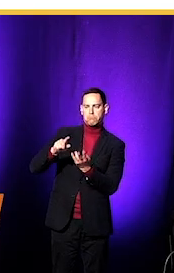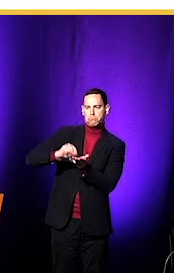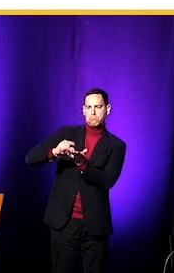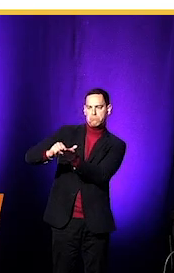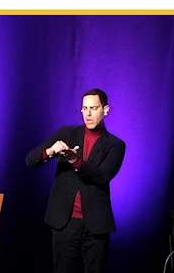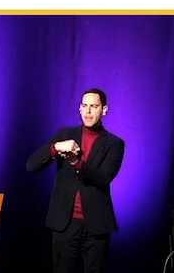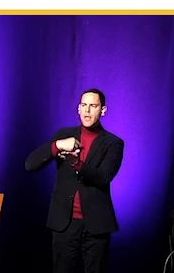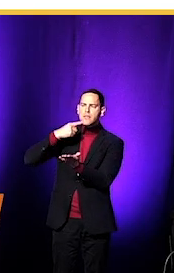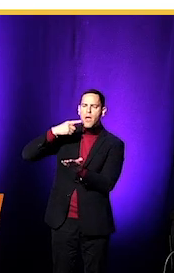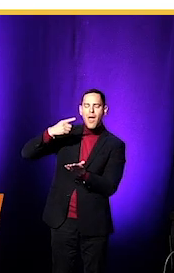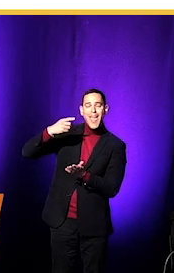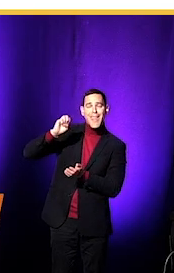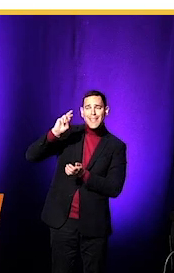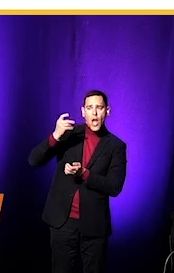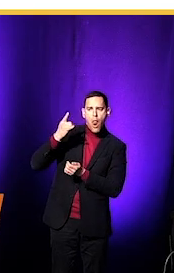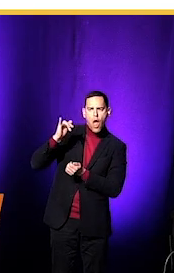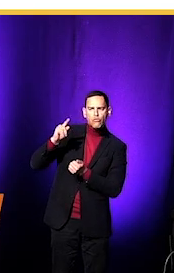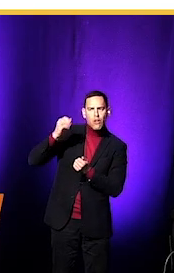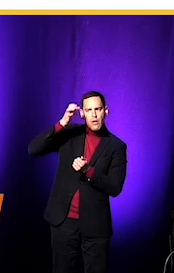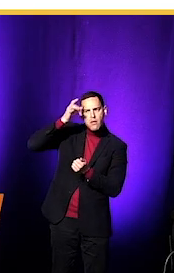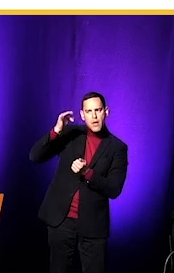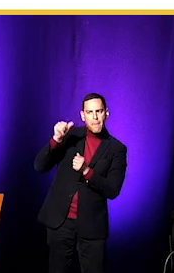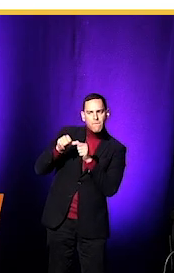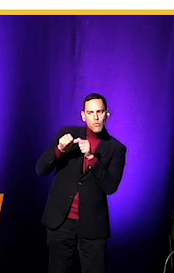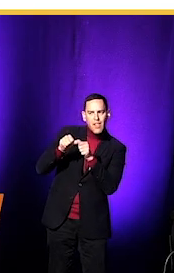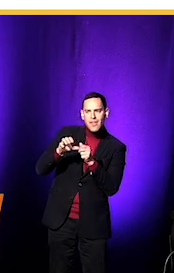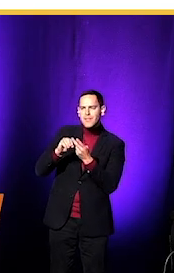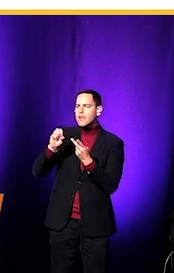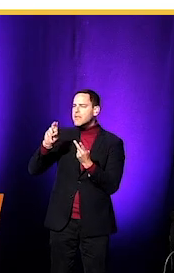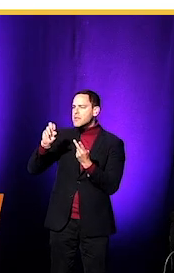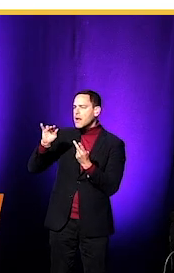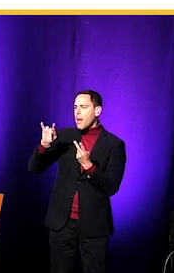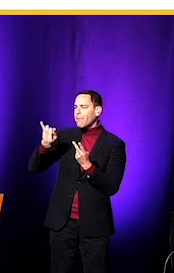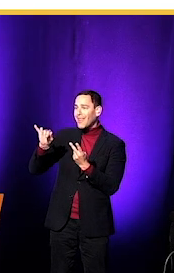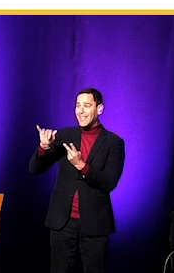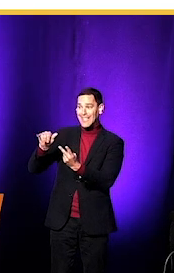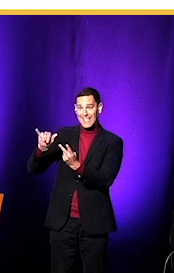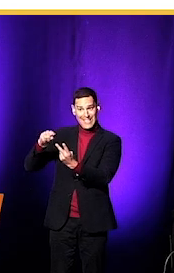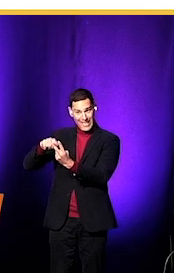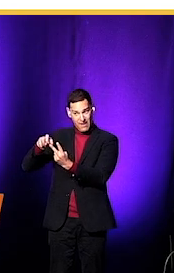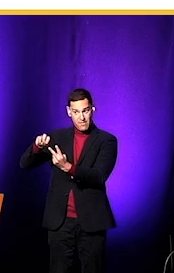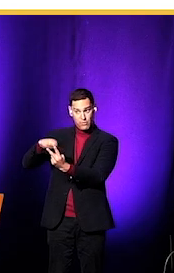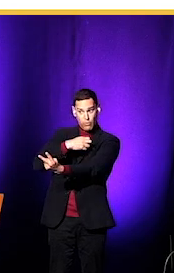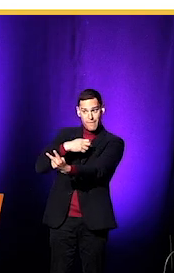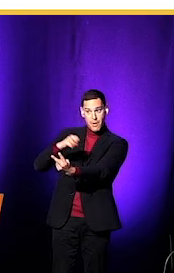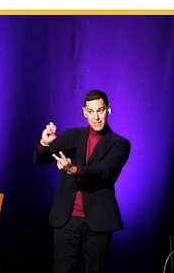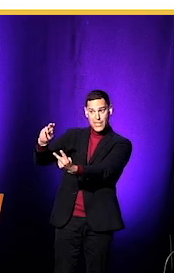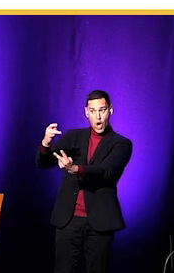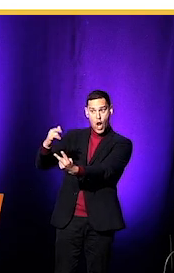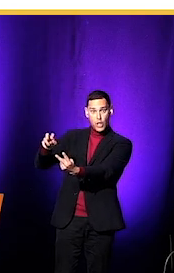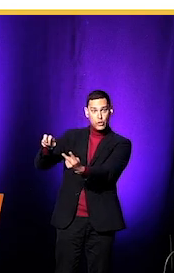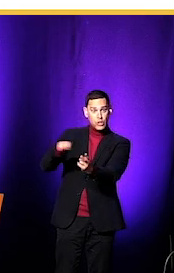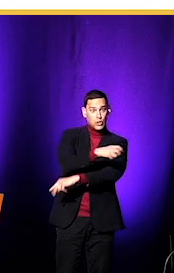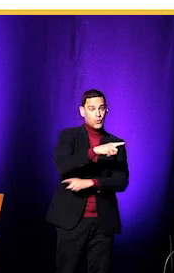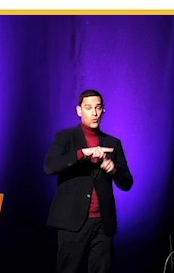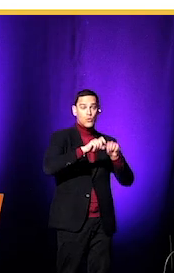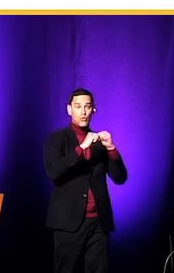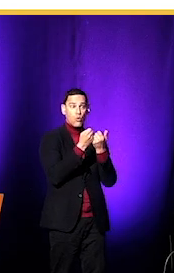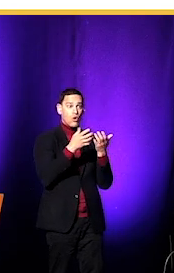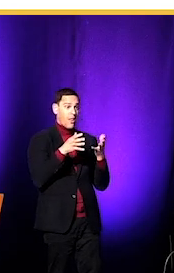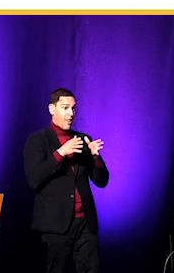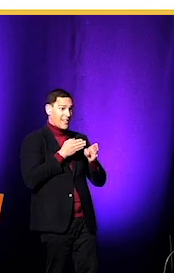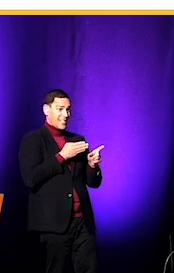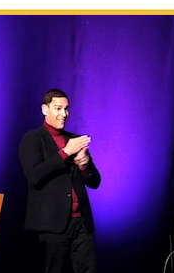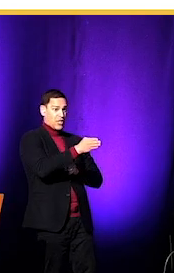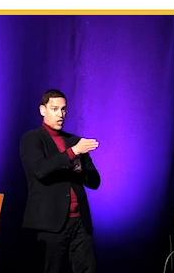resilience and sustainability travel from the field of ecology and are then adapted to the social sphere,